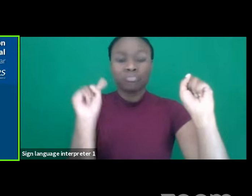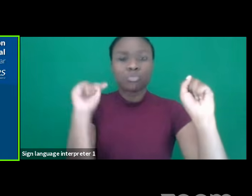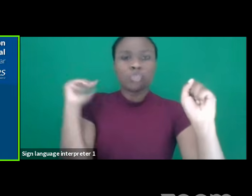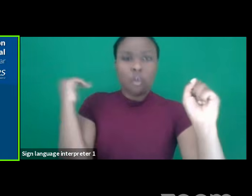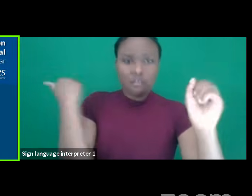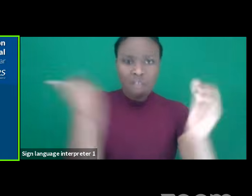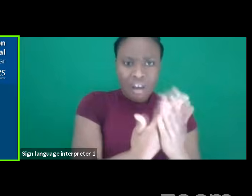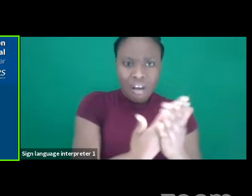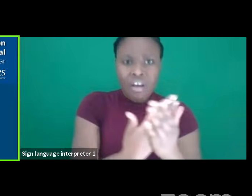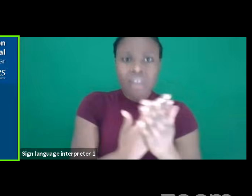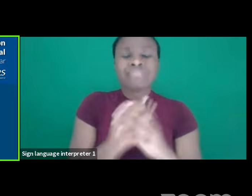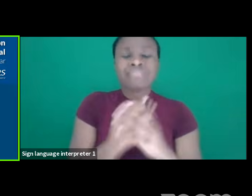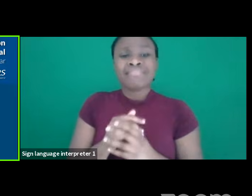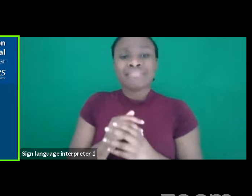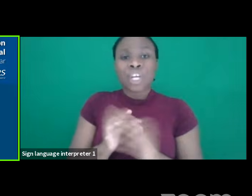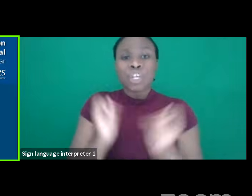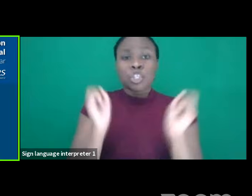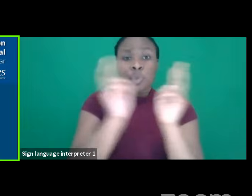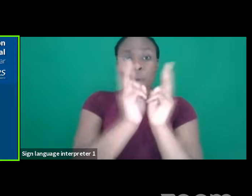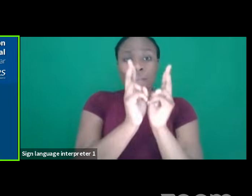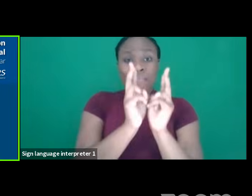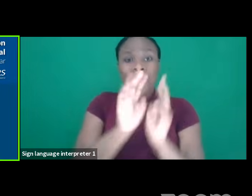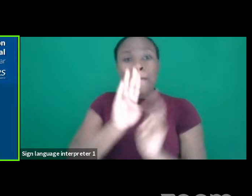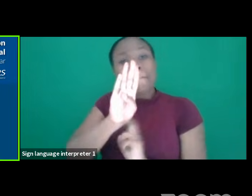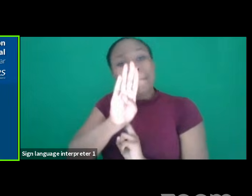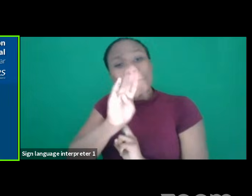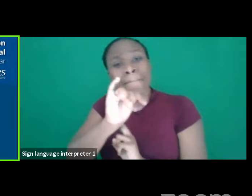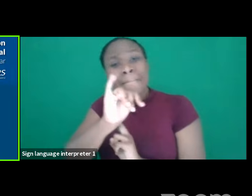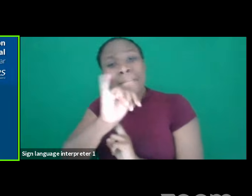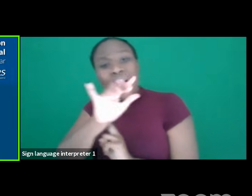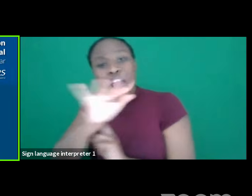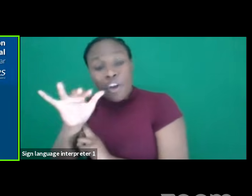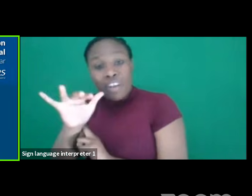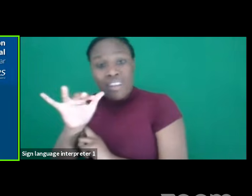close to 12 billion in refunds.